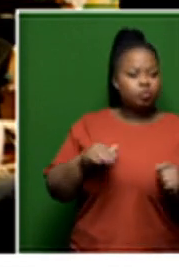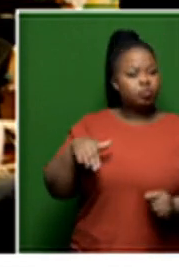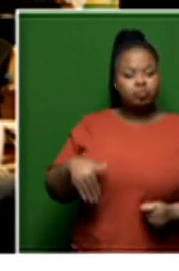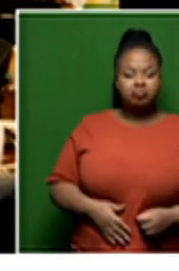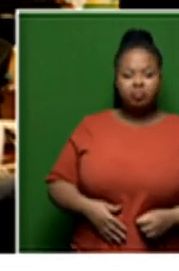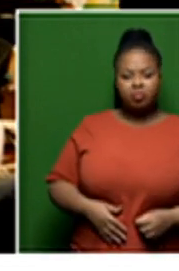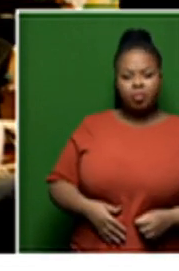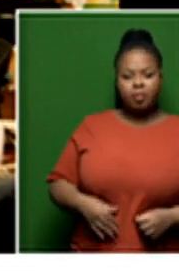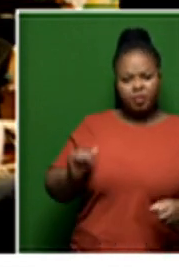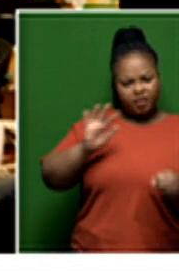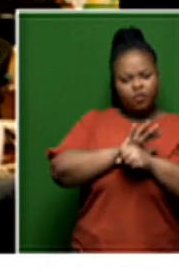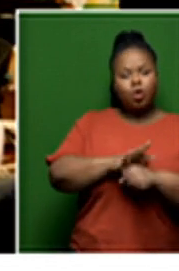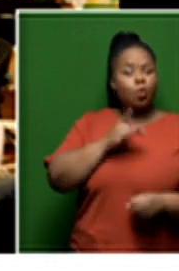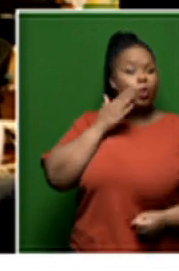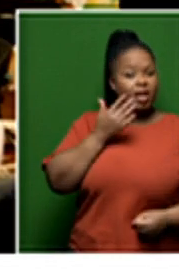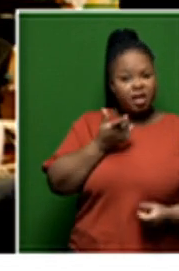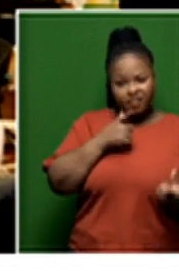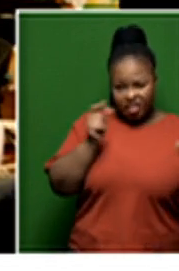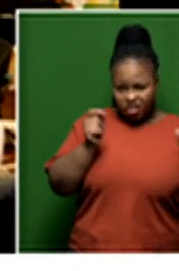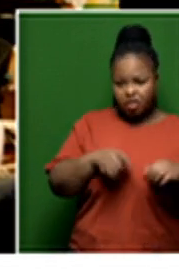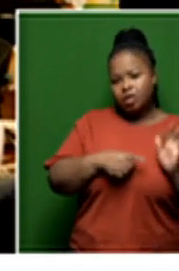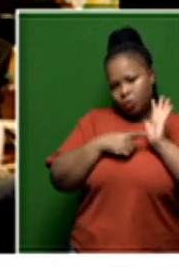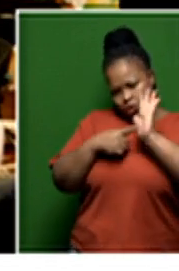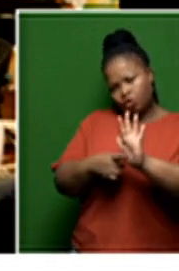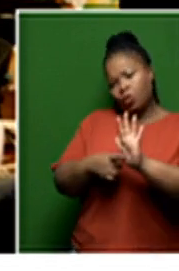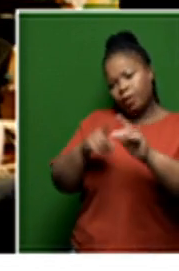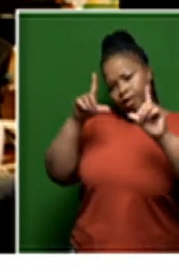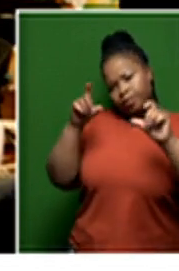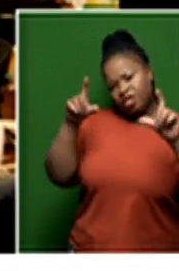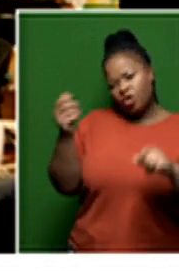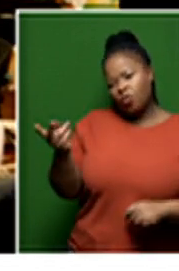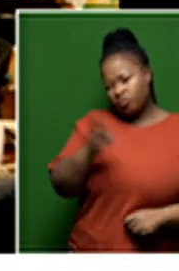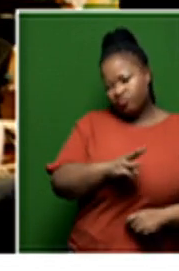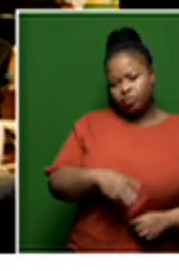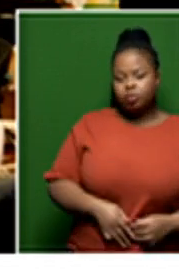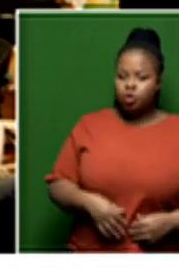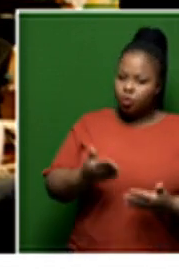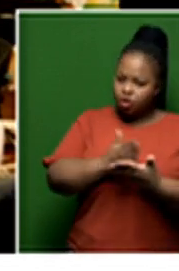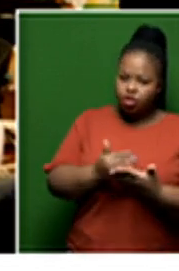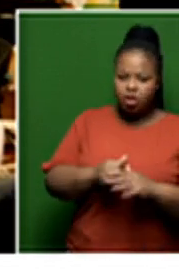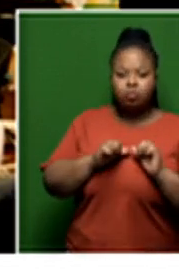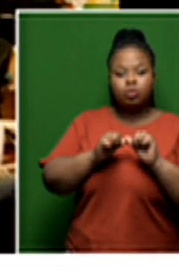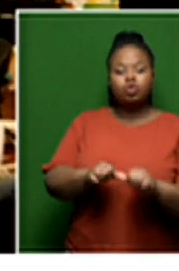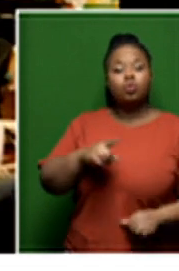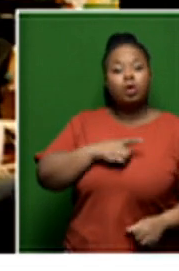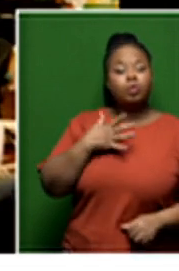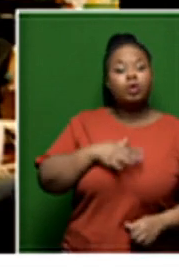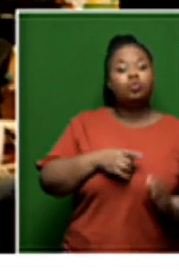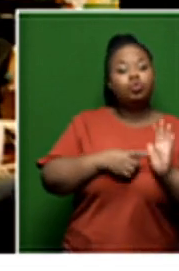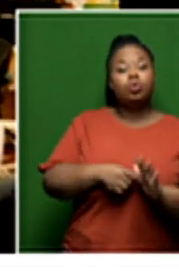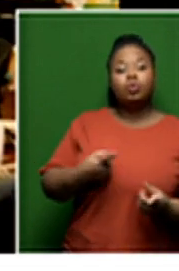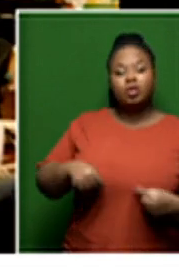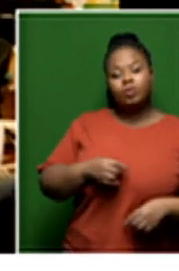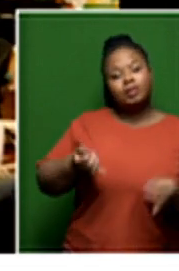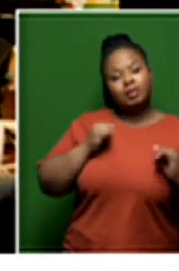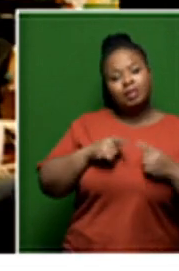will put a complete picture, and people will see what it is that we are doing. And we'll continue to share these images because we want to demonstrate that we are serious